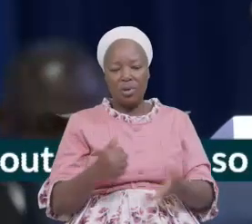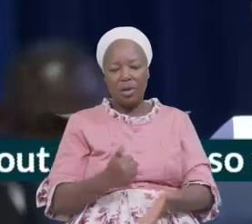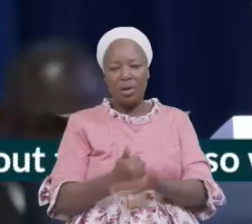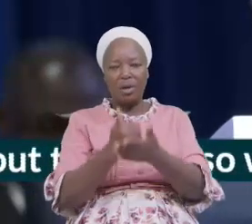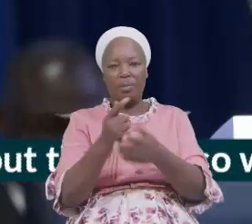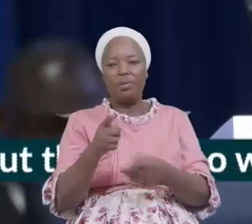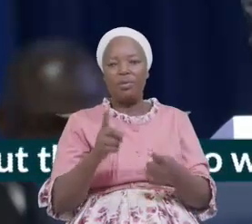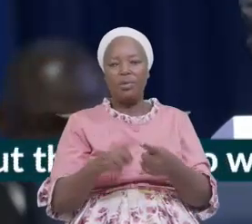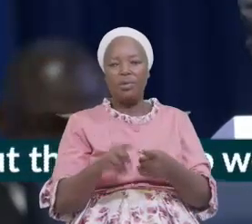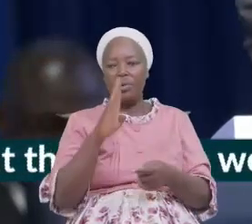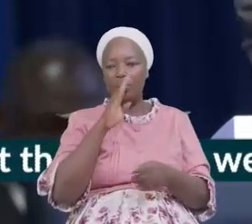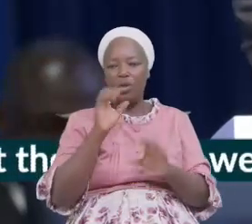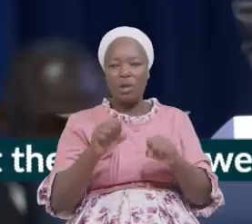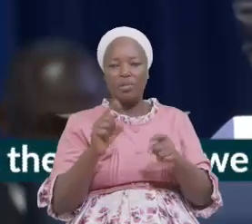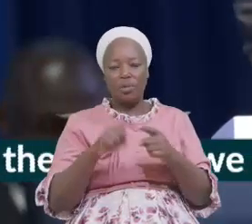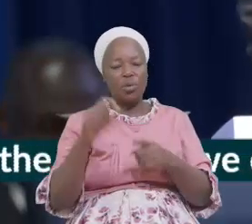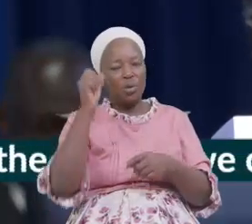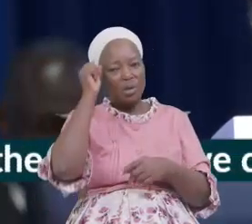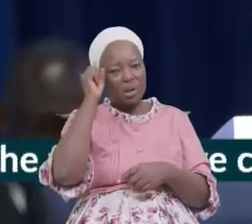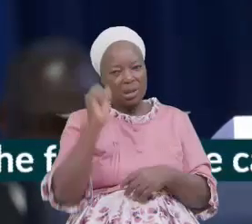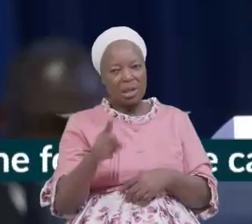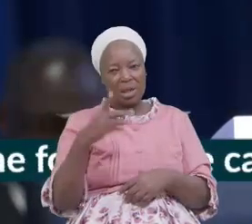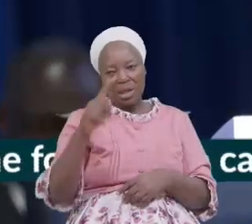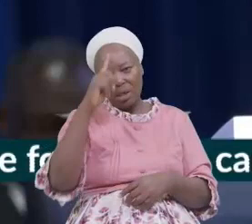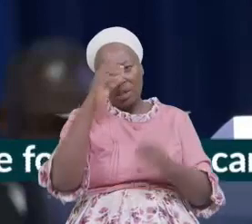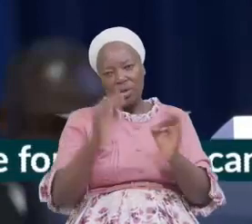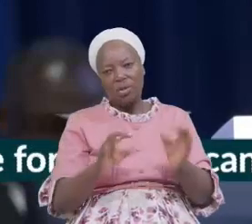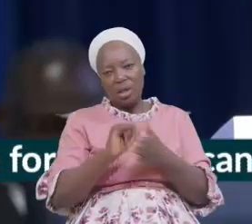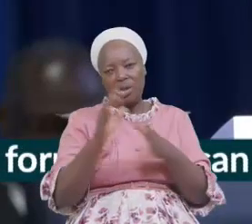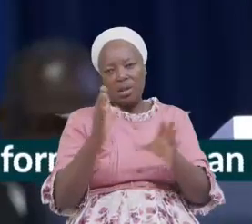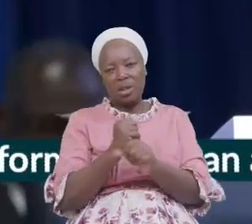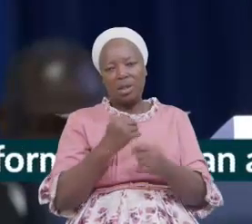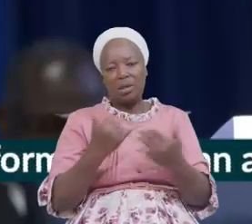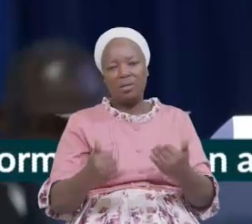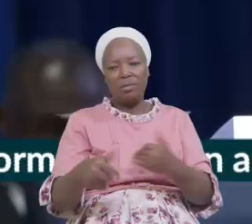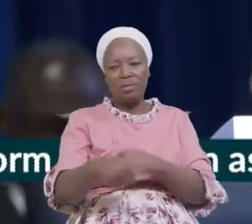to understand the decision you have taken today.